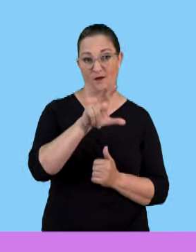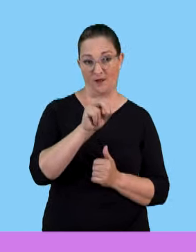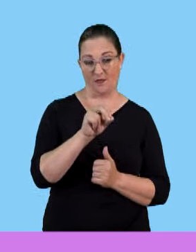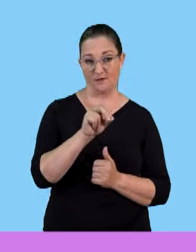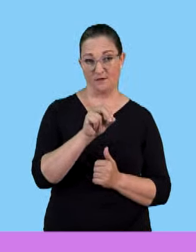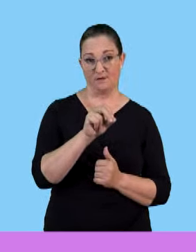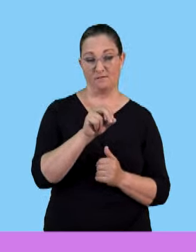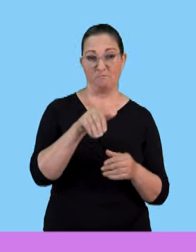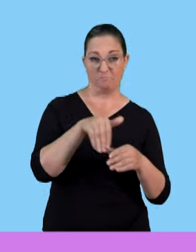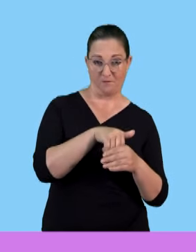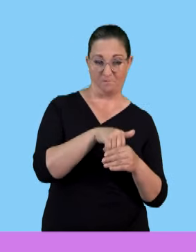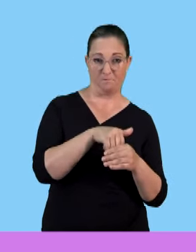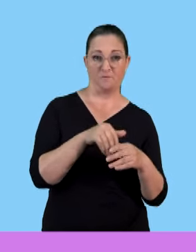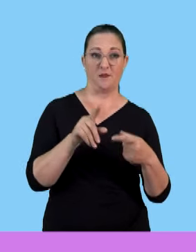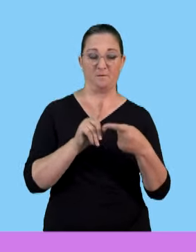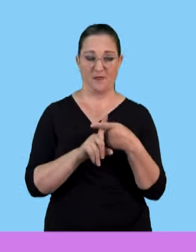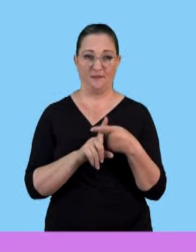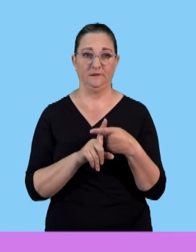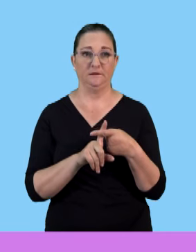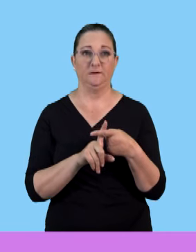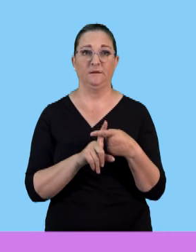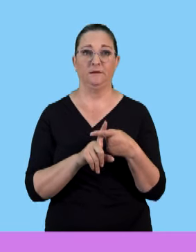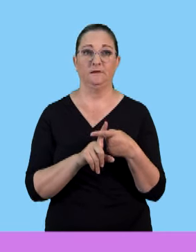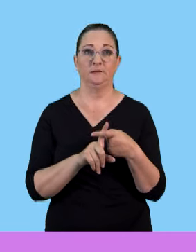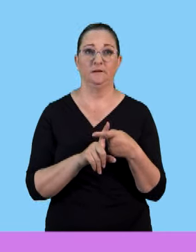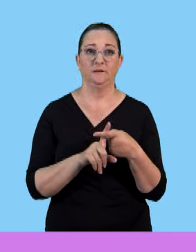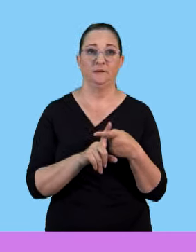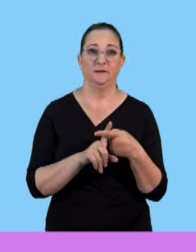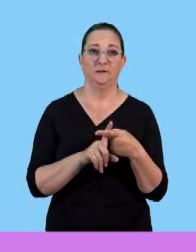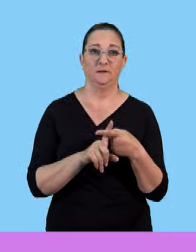It's 180 rand plus